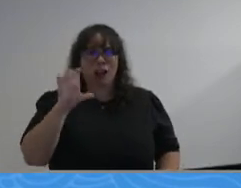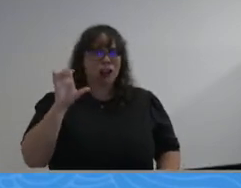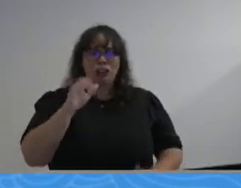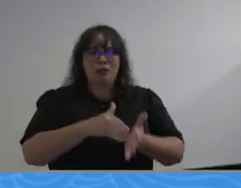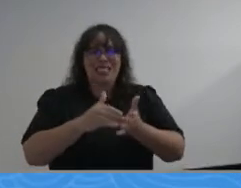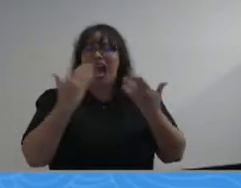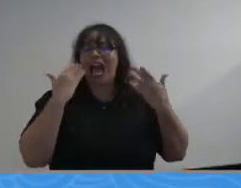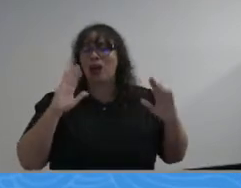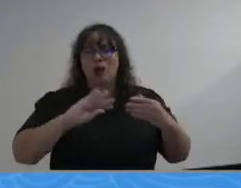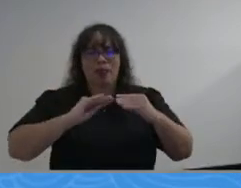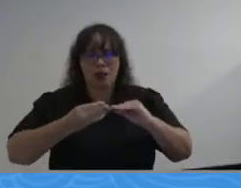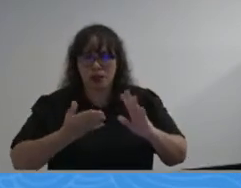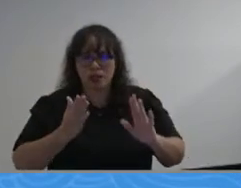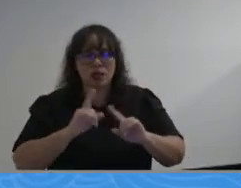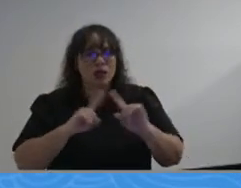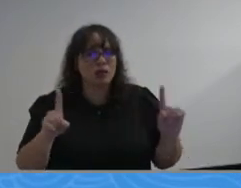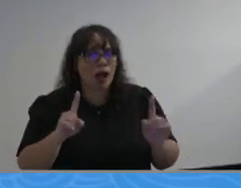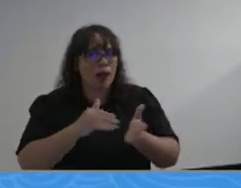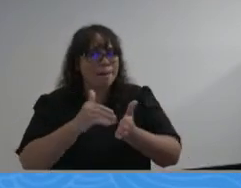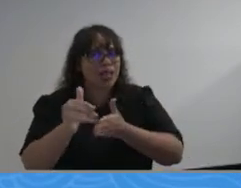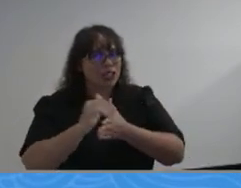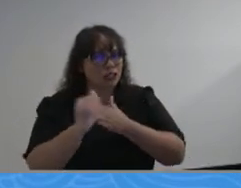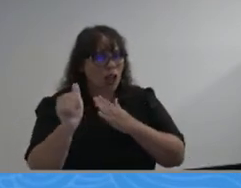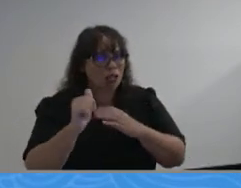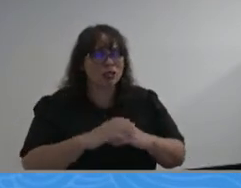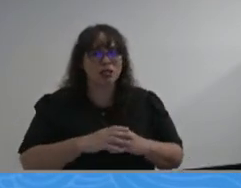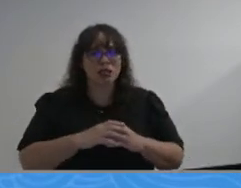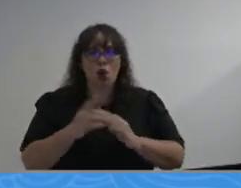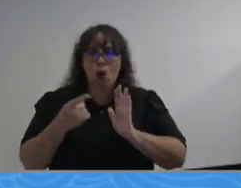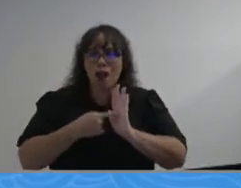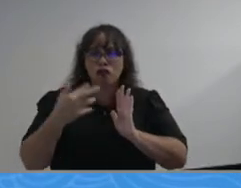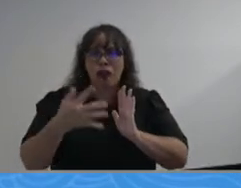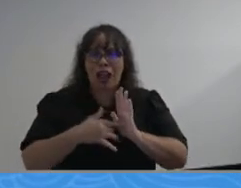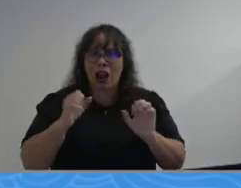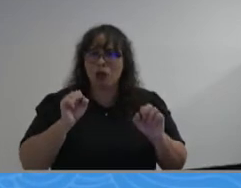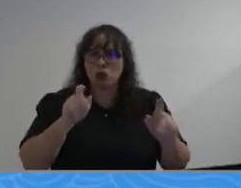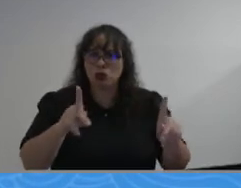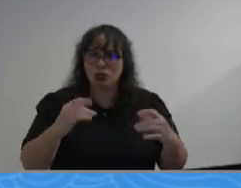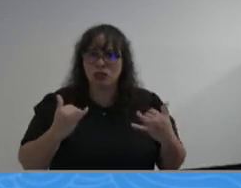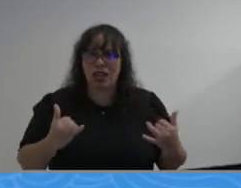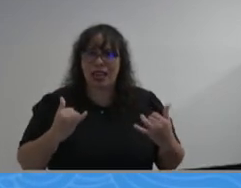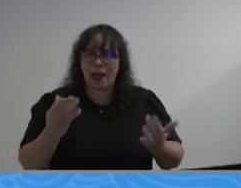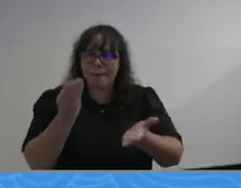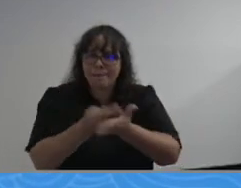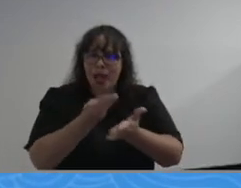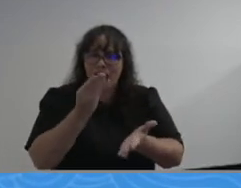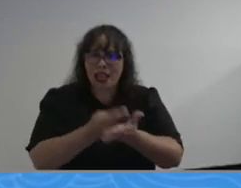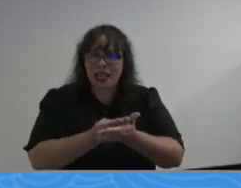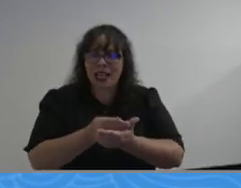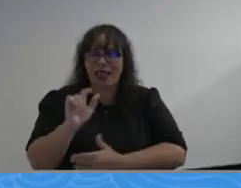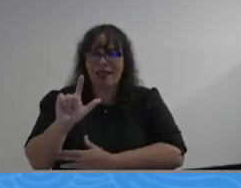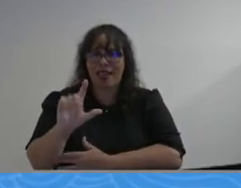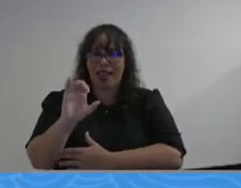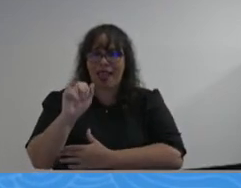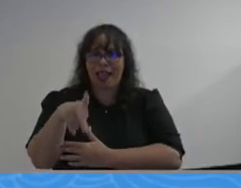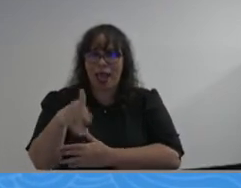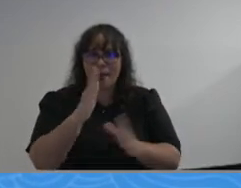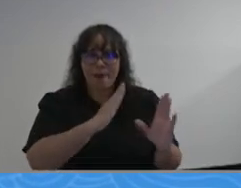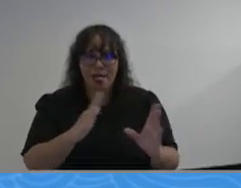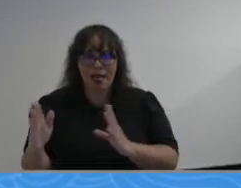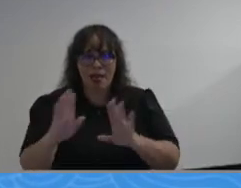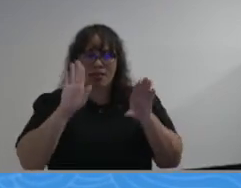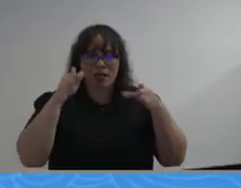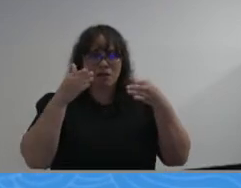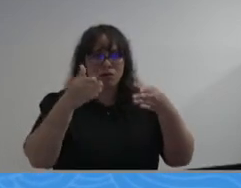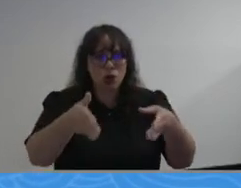millions. I don't know the figure, but there are going to be millions of dollars. We have this rare opportunity to kind of put money into an LCAP plan that